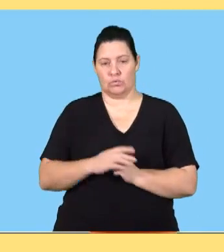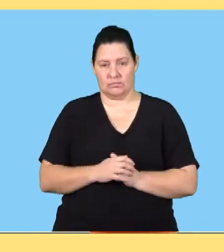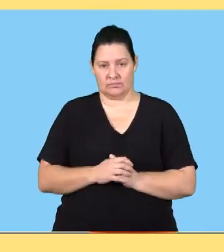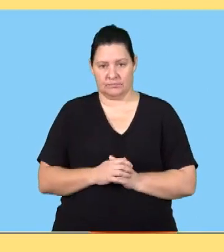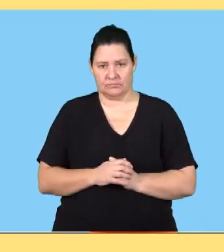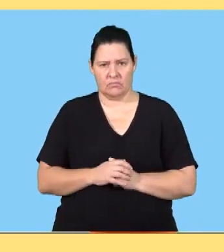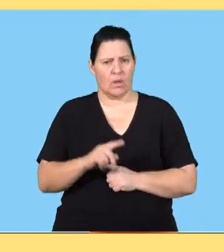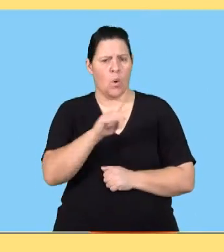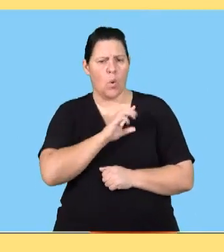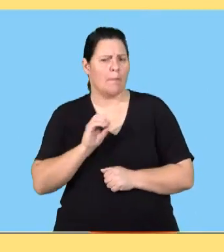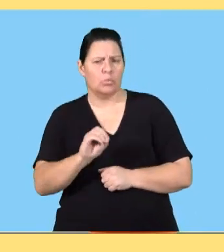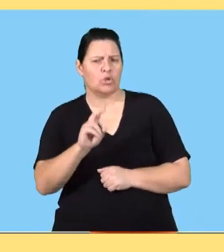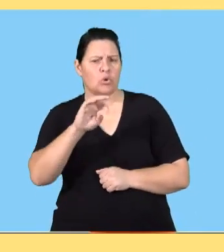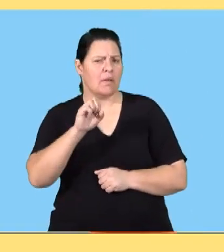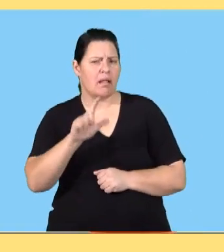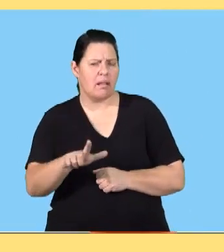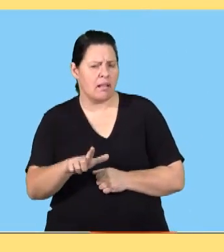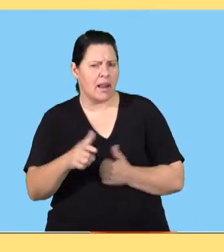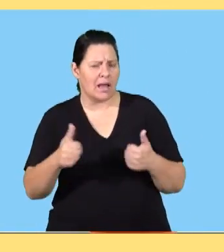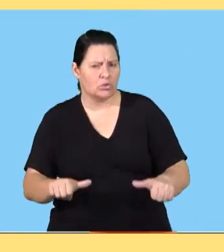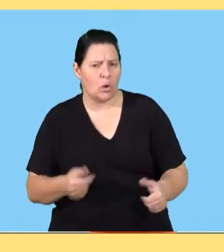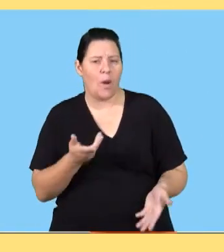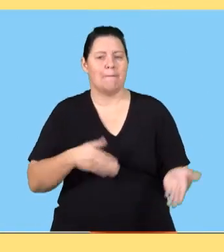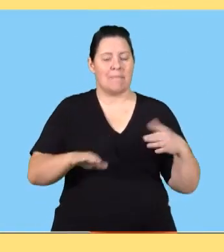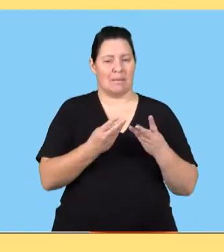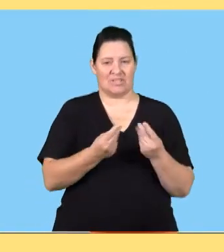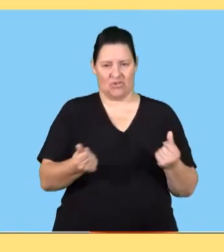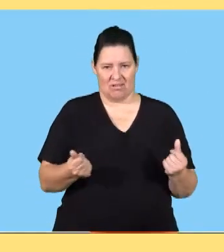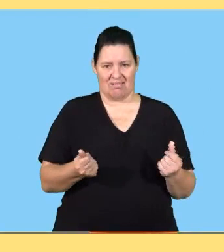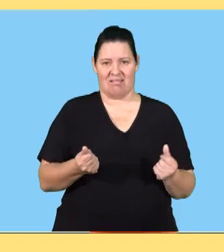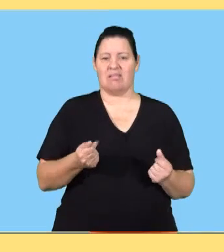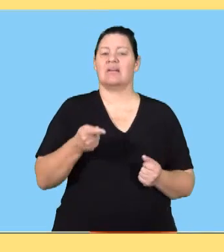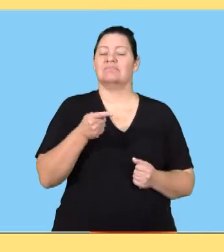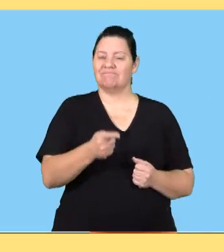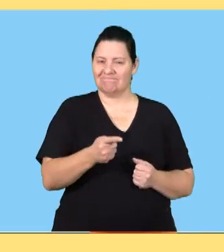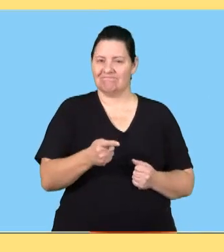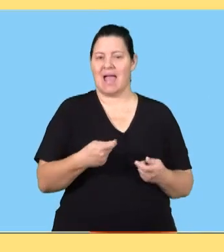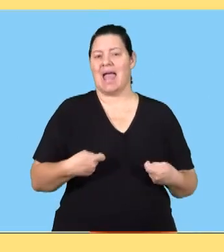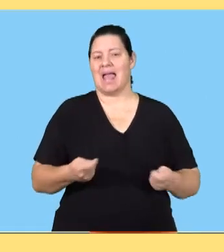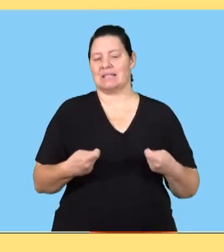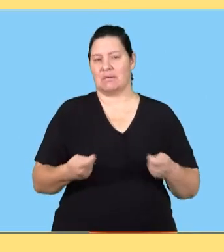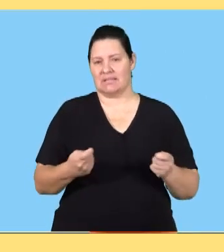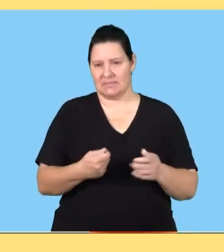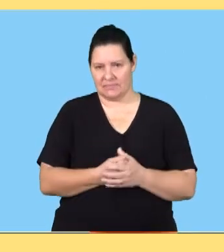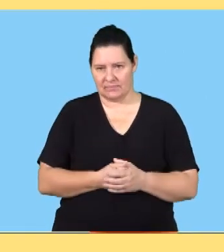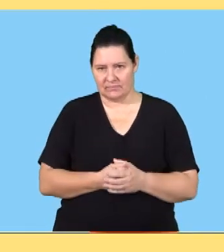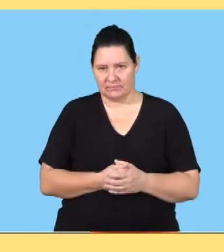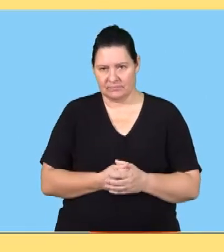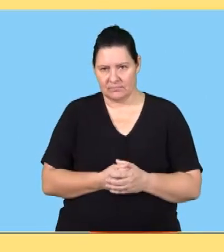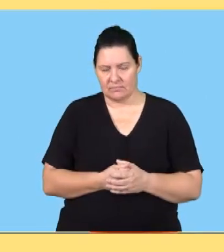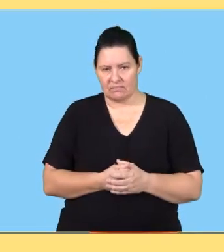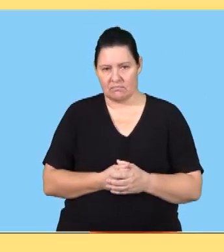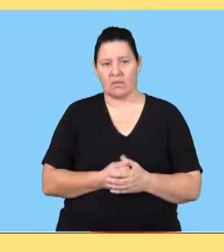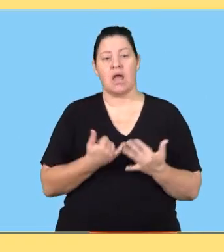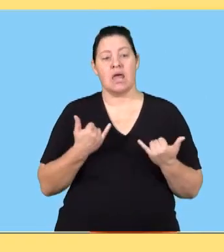2,842. Why am I putting it under nominal accounts? Because packing materials are an expense. Now, dear